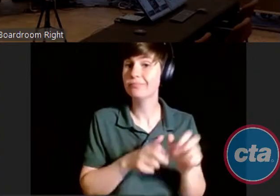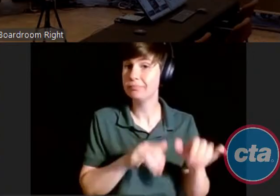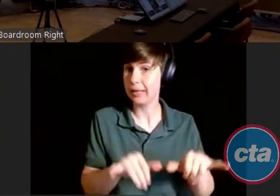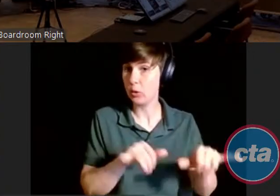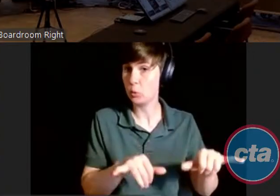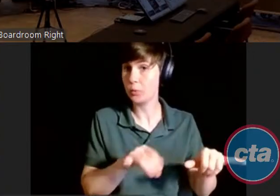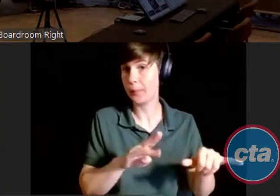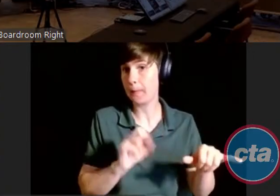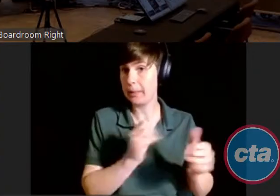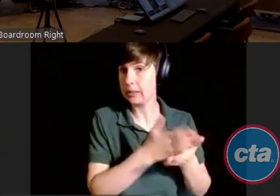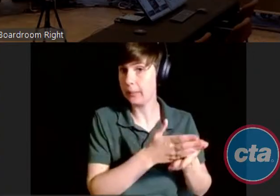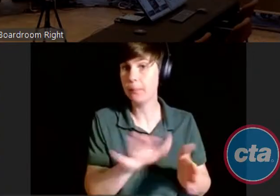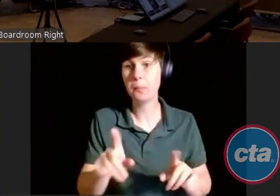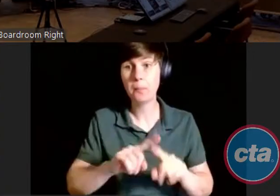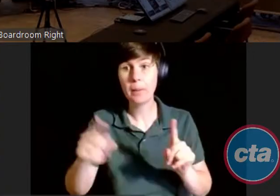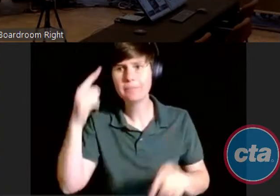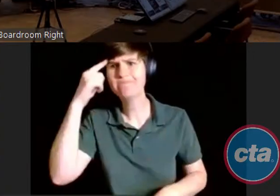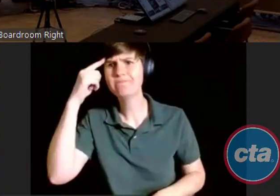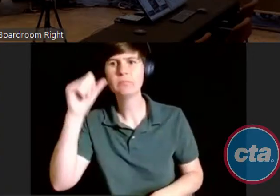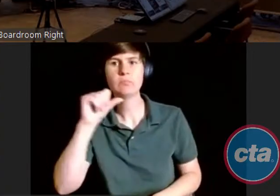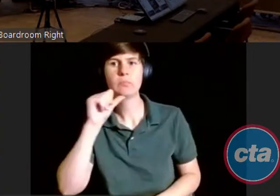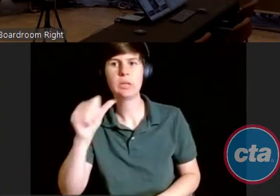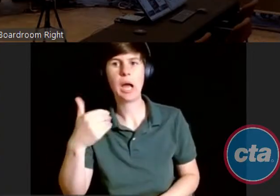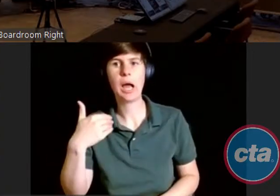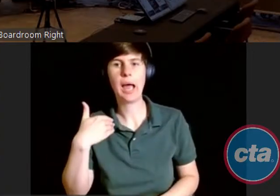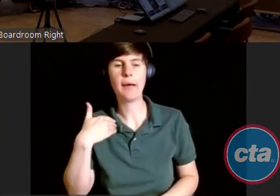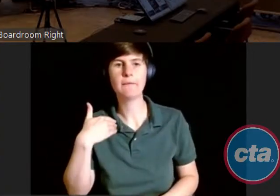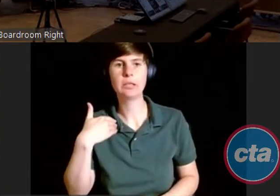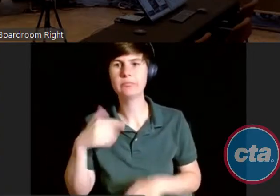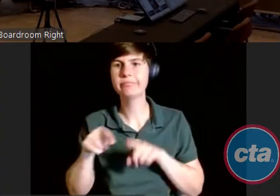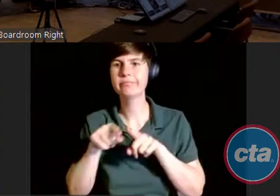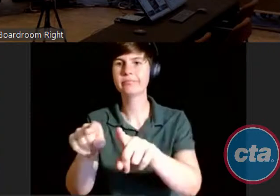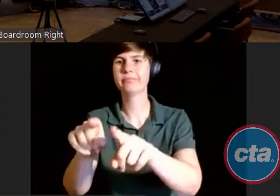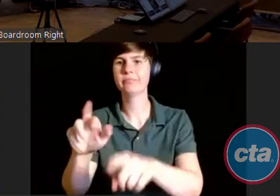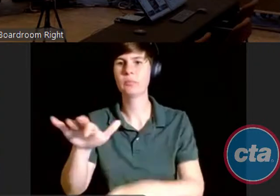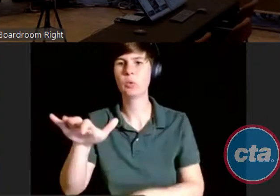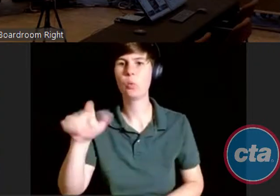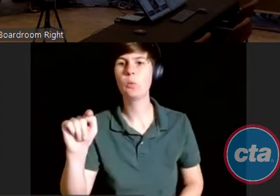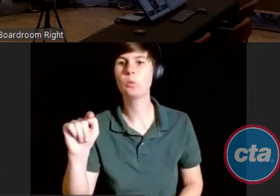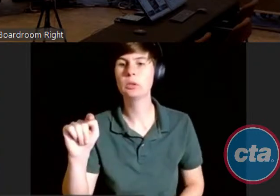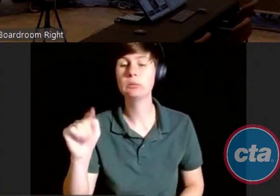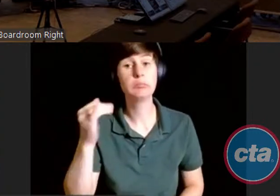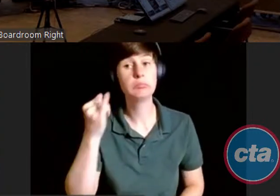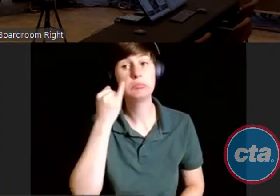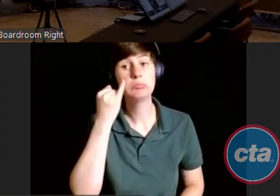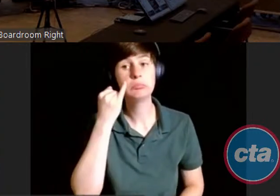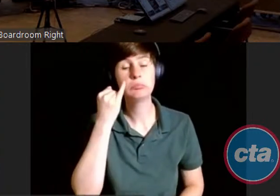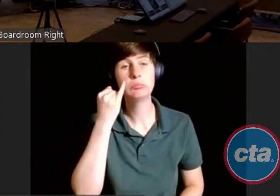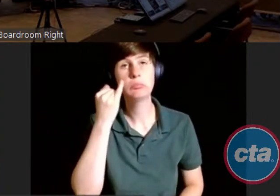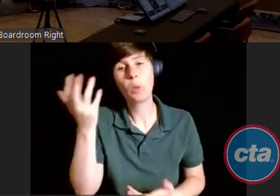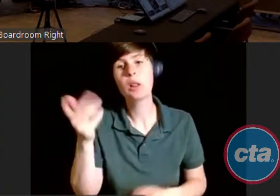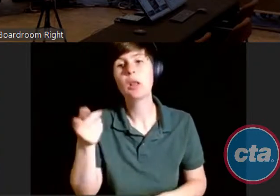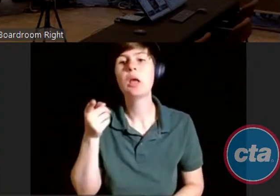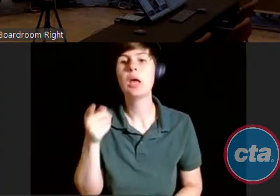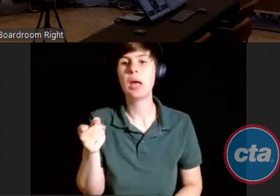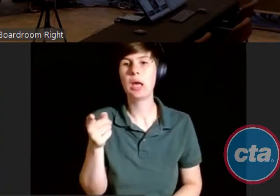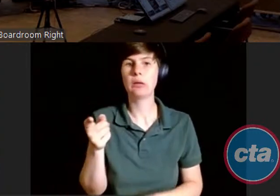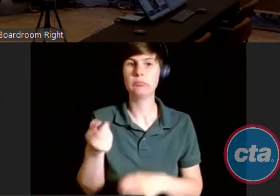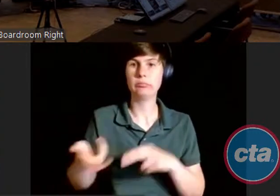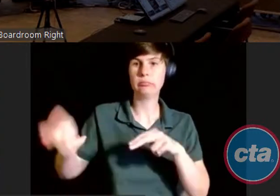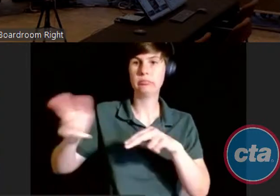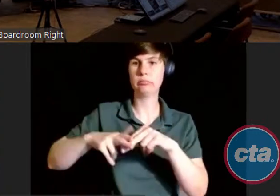like thinking through maybe not having parallel routes because if, it does provide those increased like amount